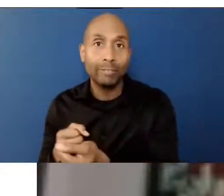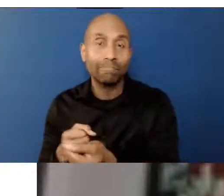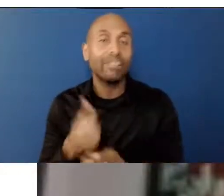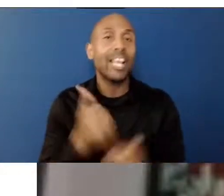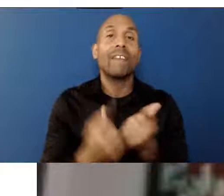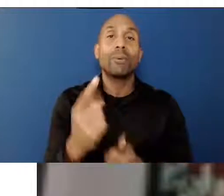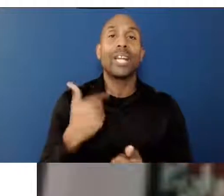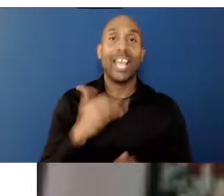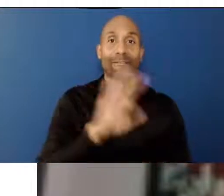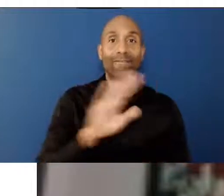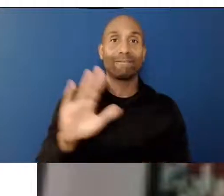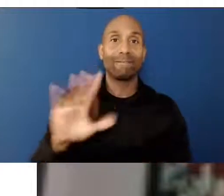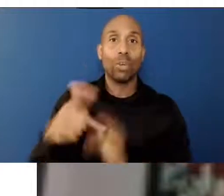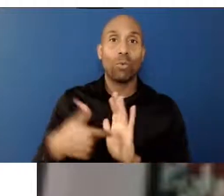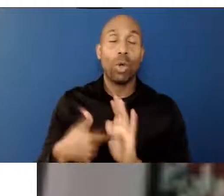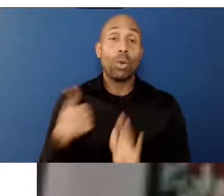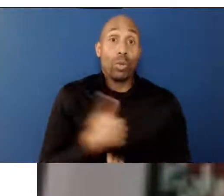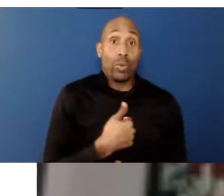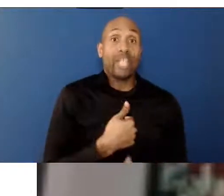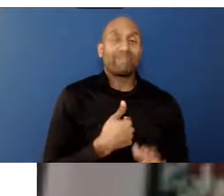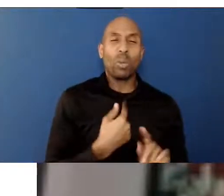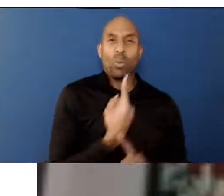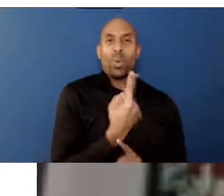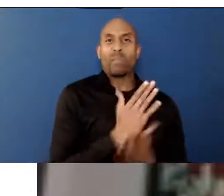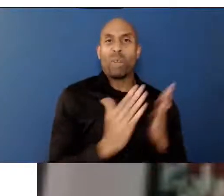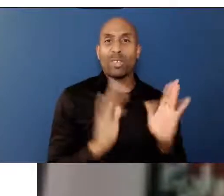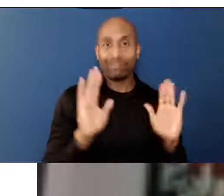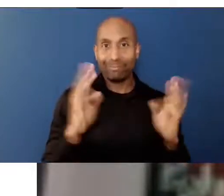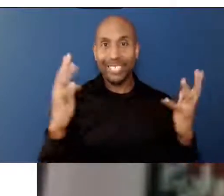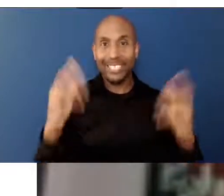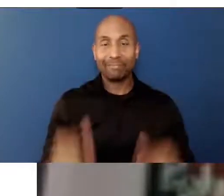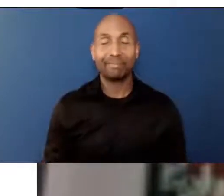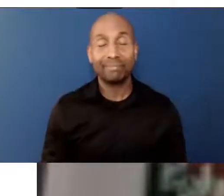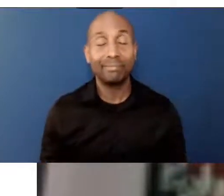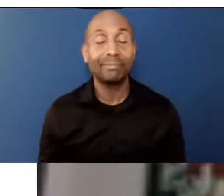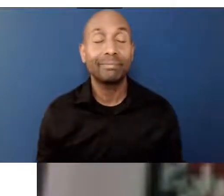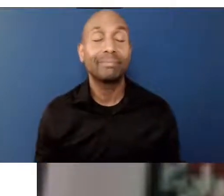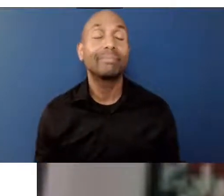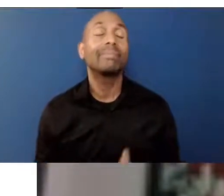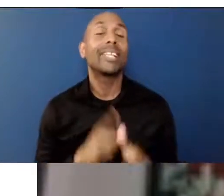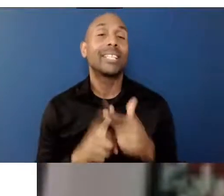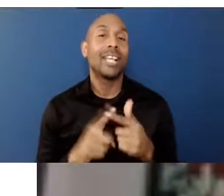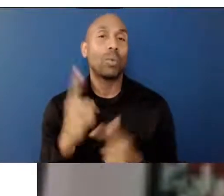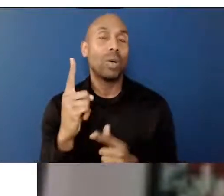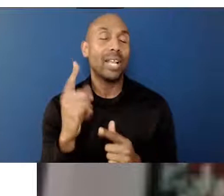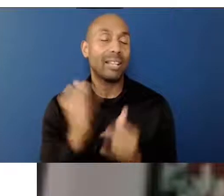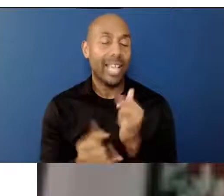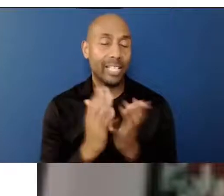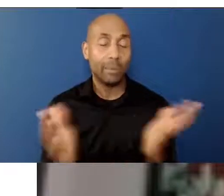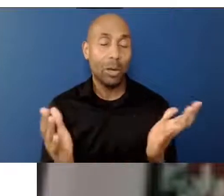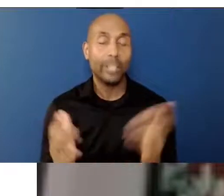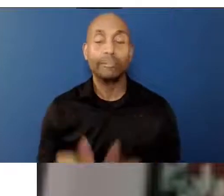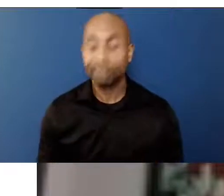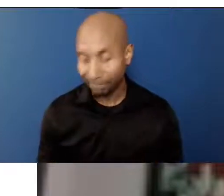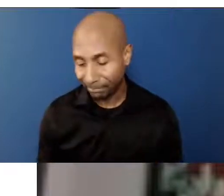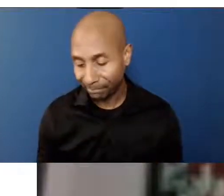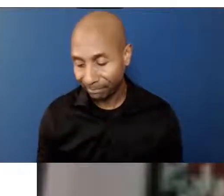one piece of it. And I guess finally, I would say that the other one is this is more than the built environment. The